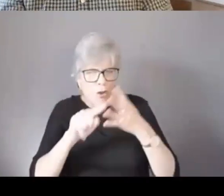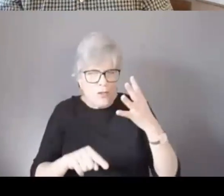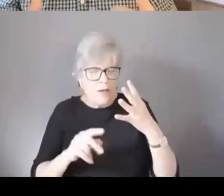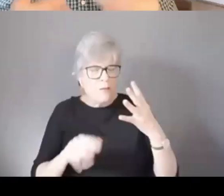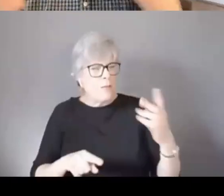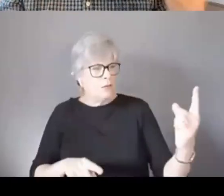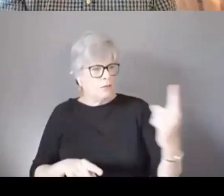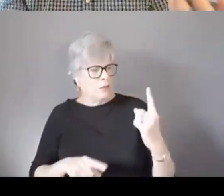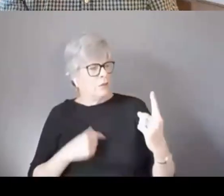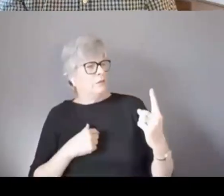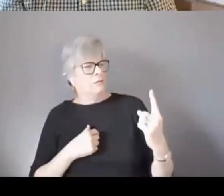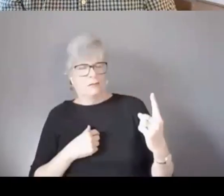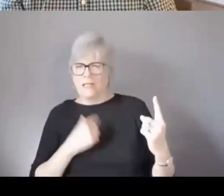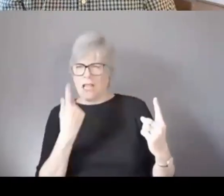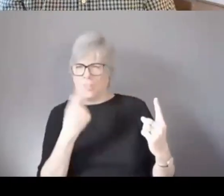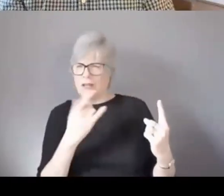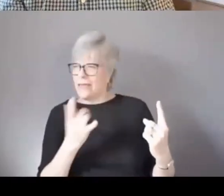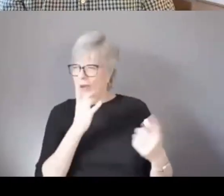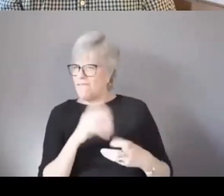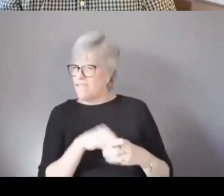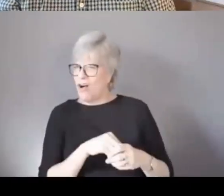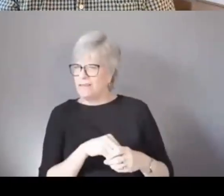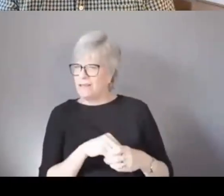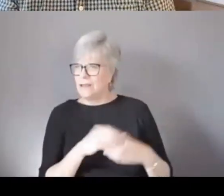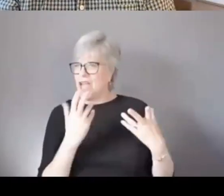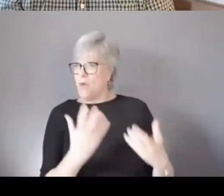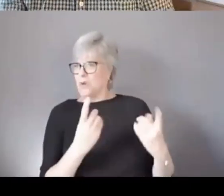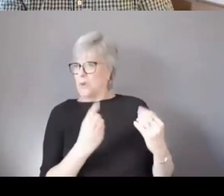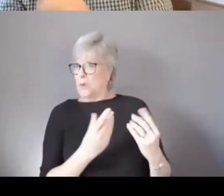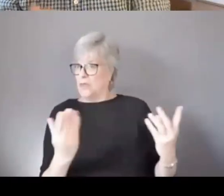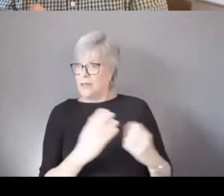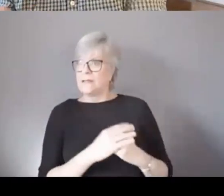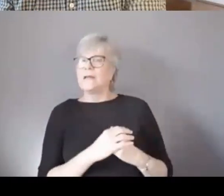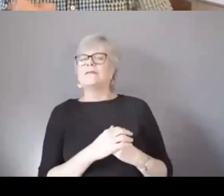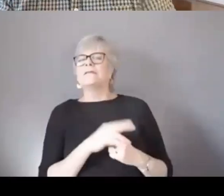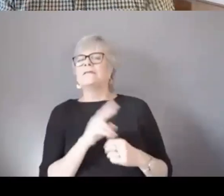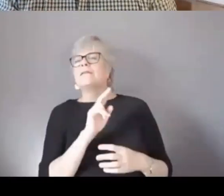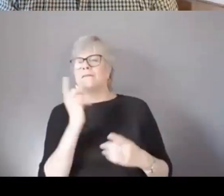like lack of engagement, not wanting to do things, and we'll sort of